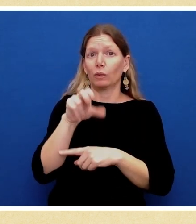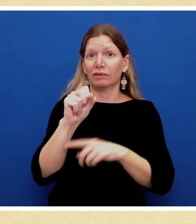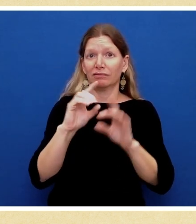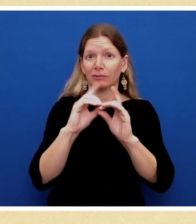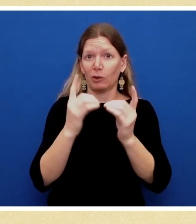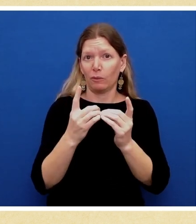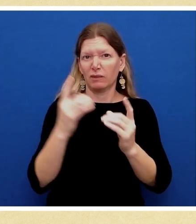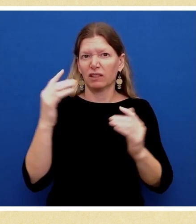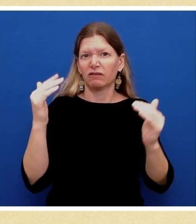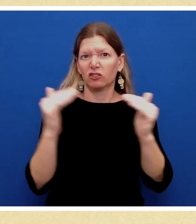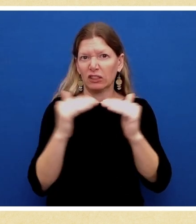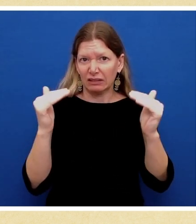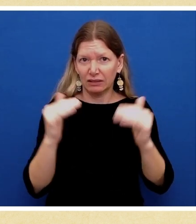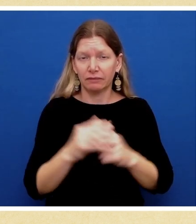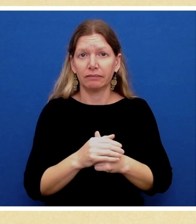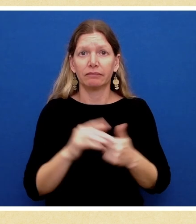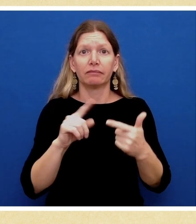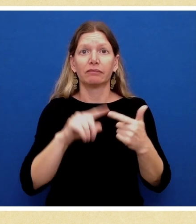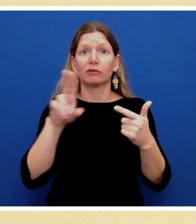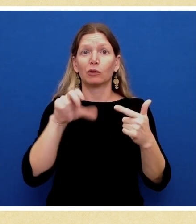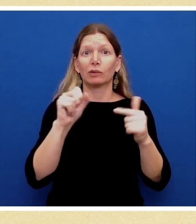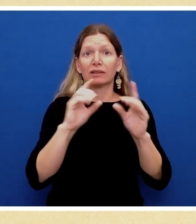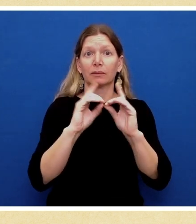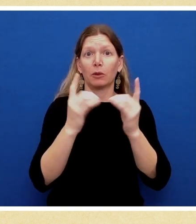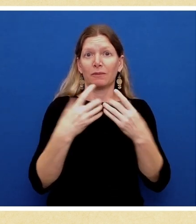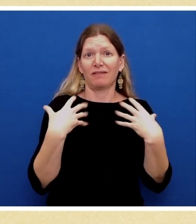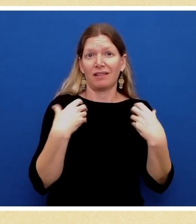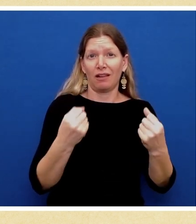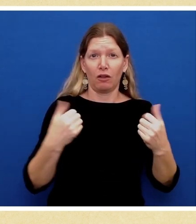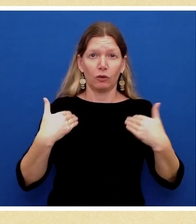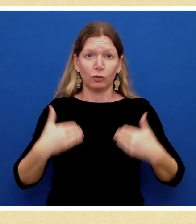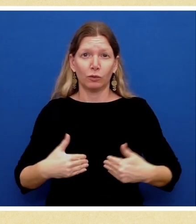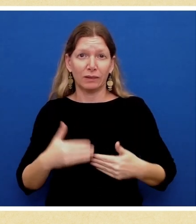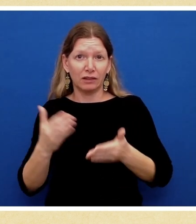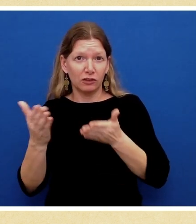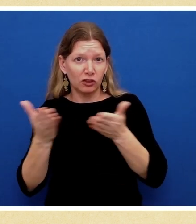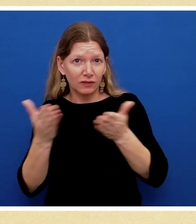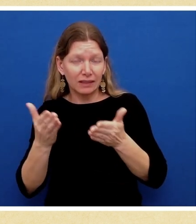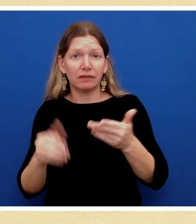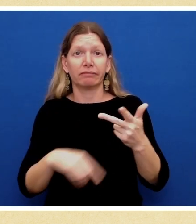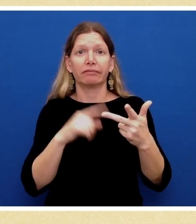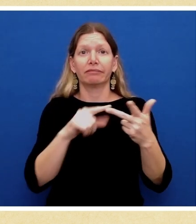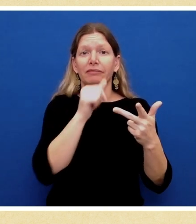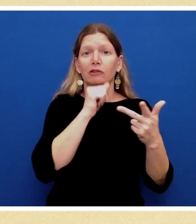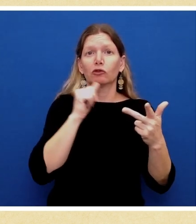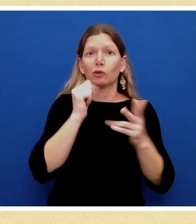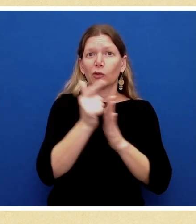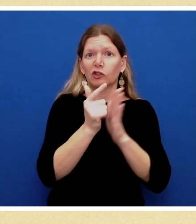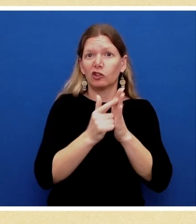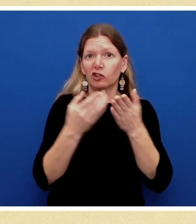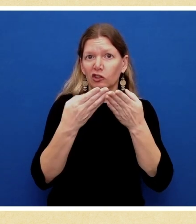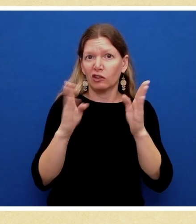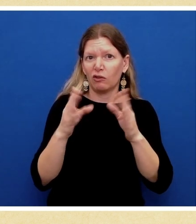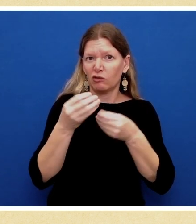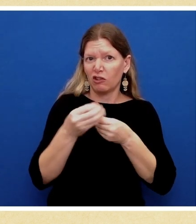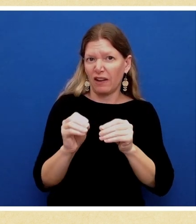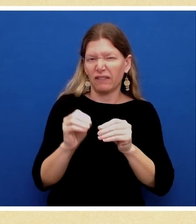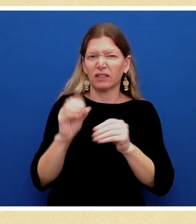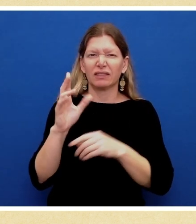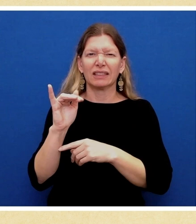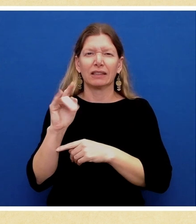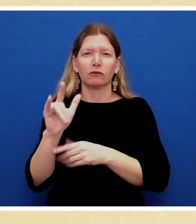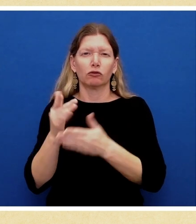a complaint with the U.S. Department of Justice, the U.S. Department of Health and Human Services, and the Arizona Attorney